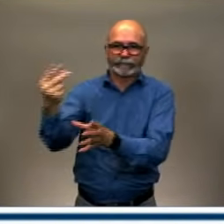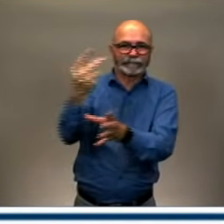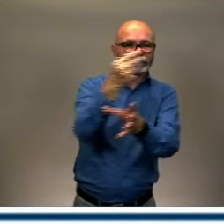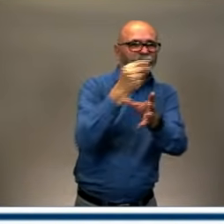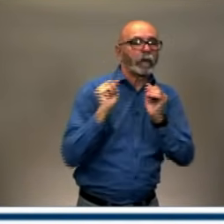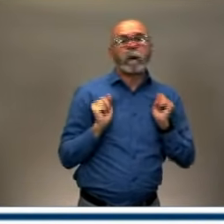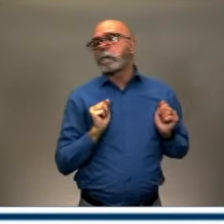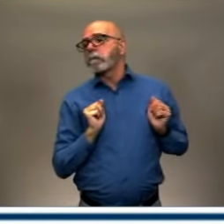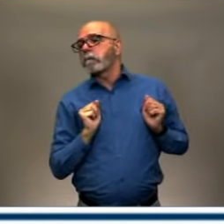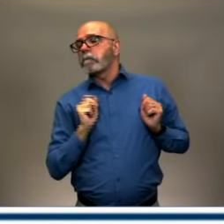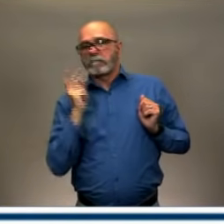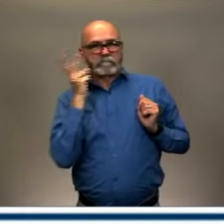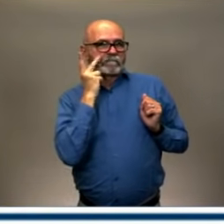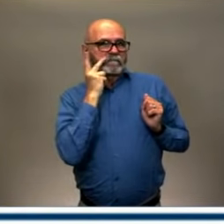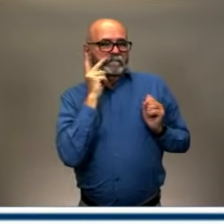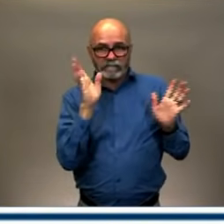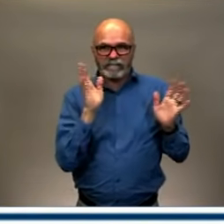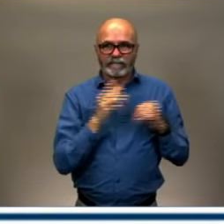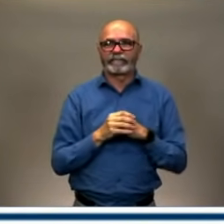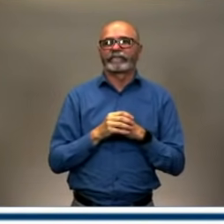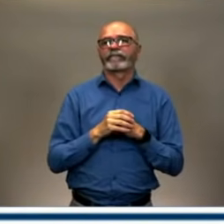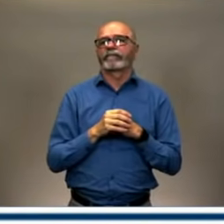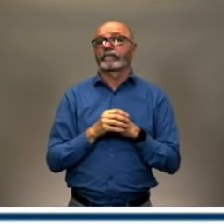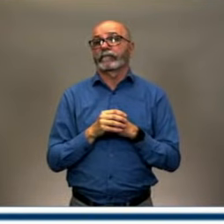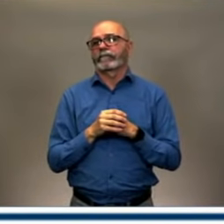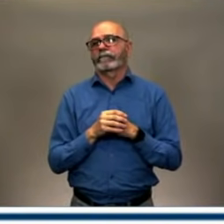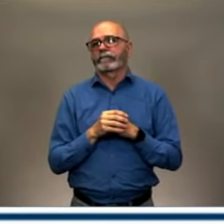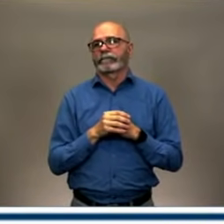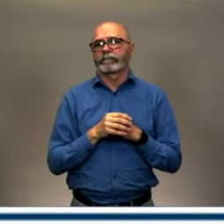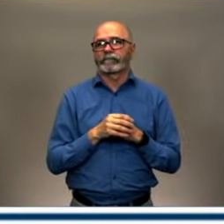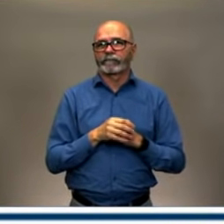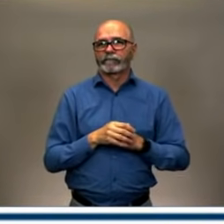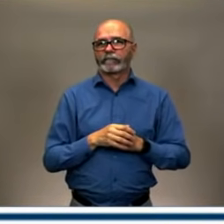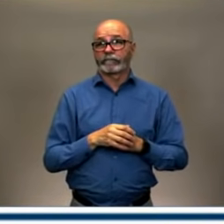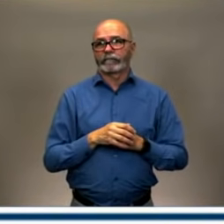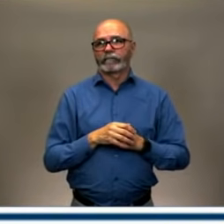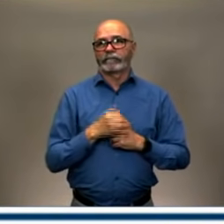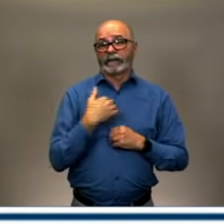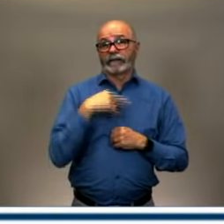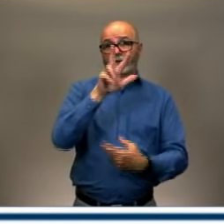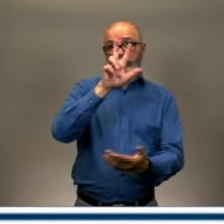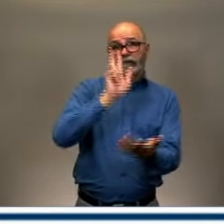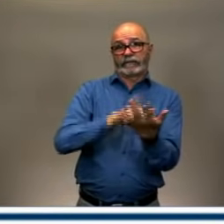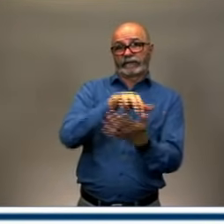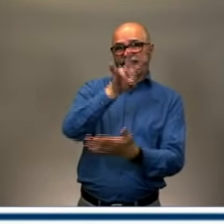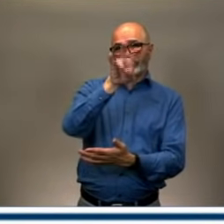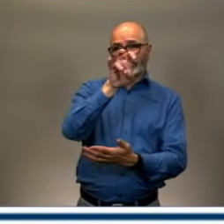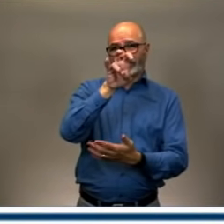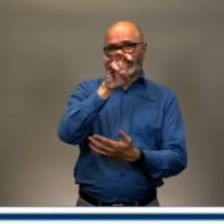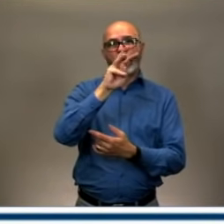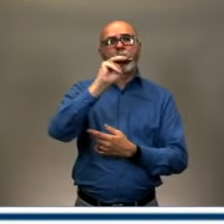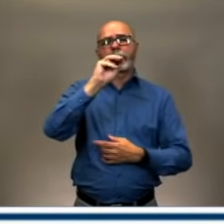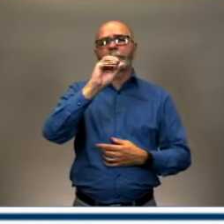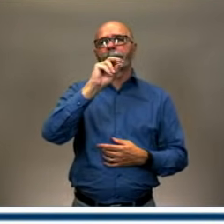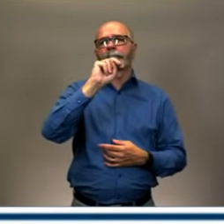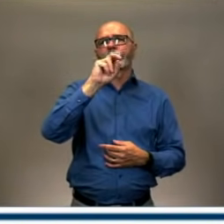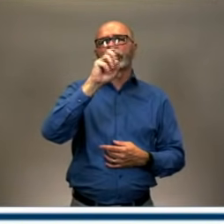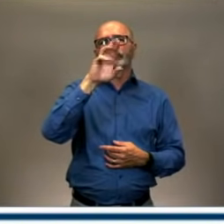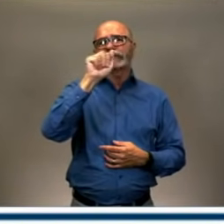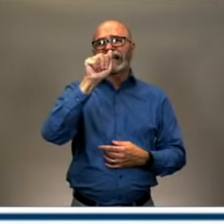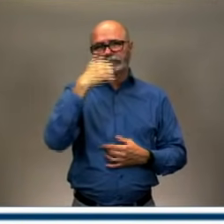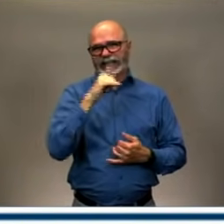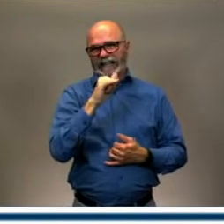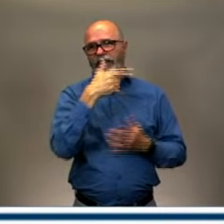Wednesday. And we've set aside the 3,700 doses of Moderna vaccine to begin